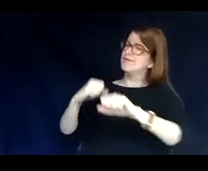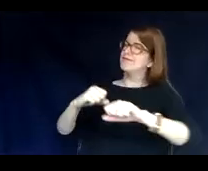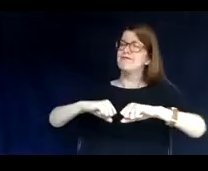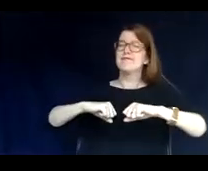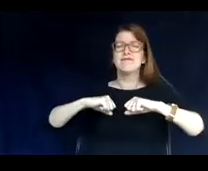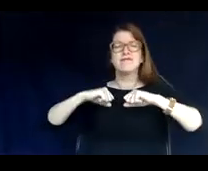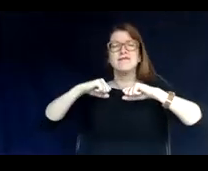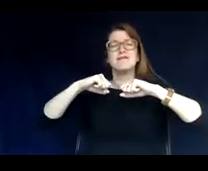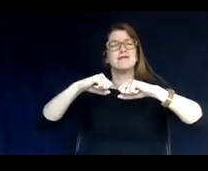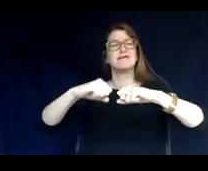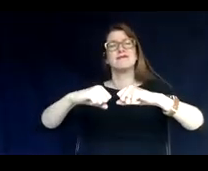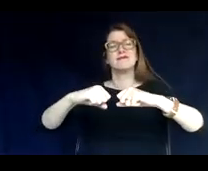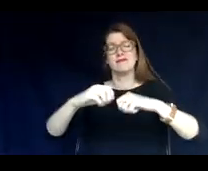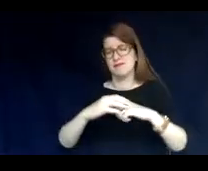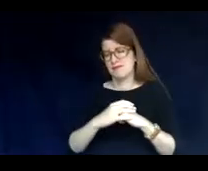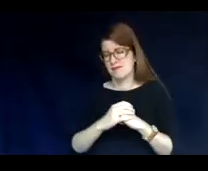greatest